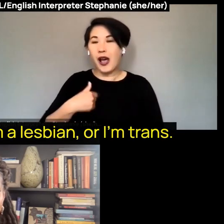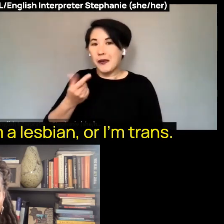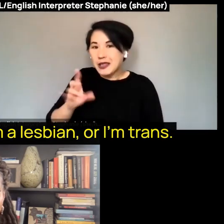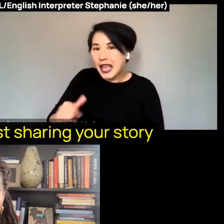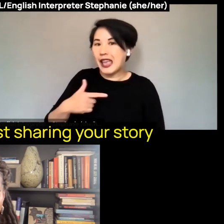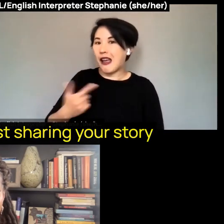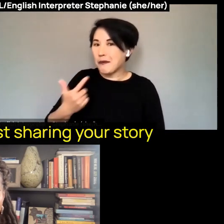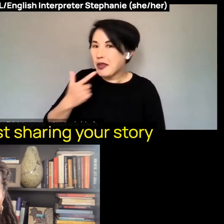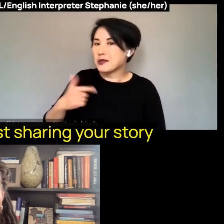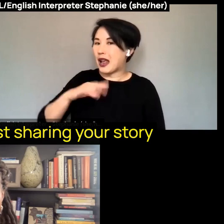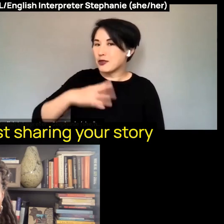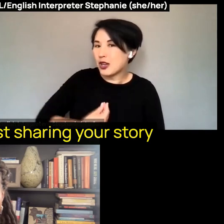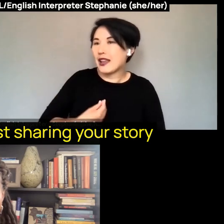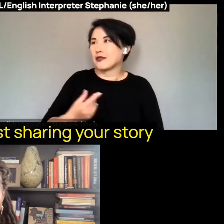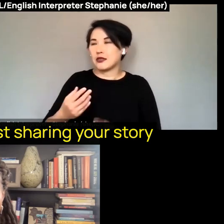"I'm trans." And